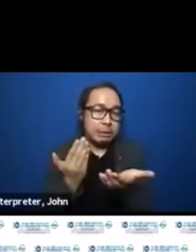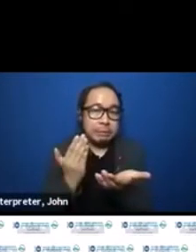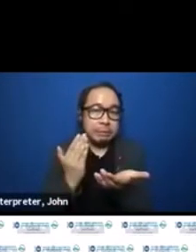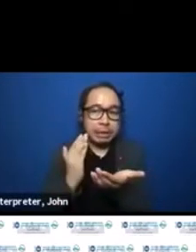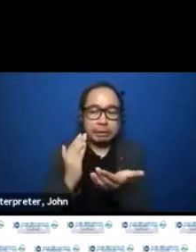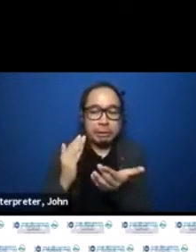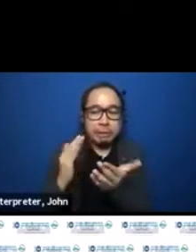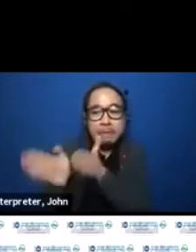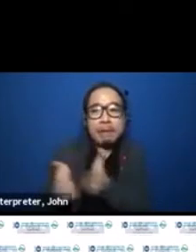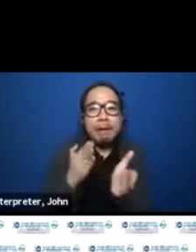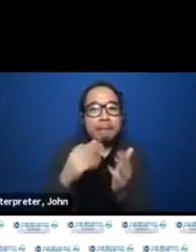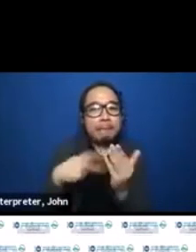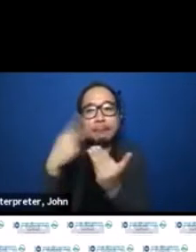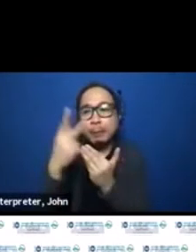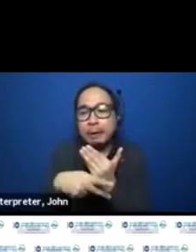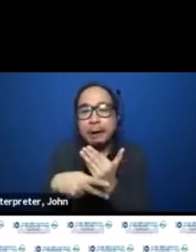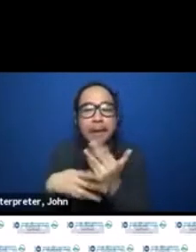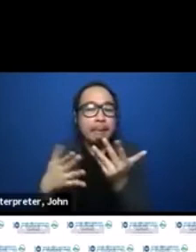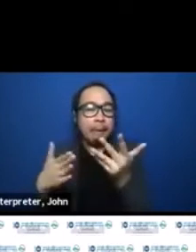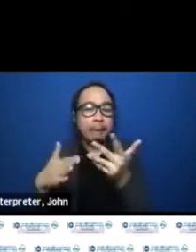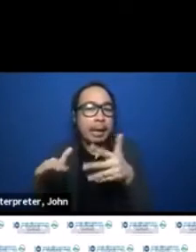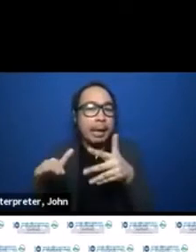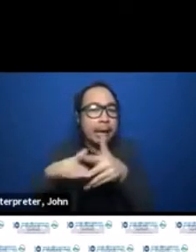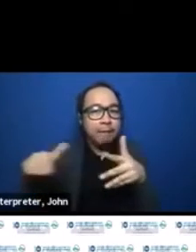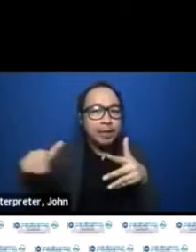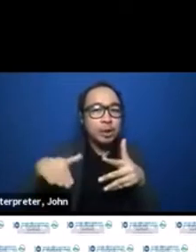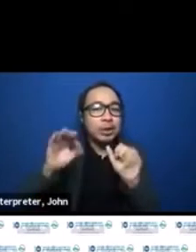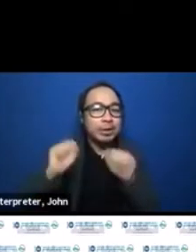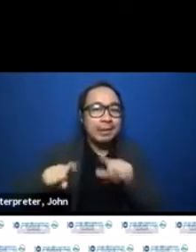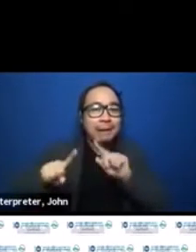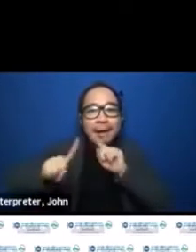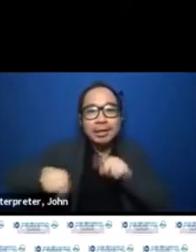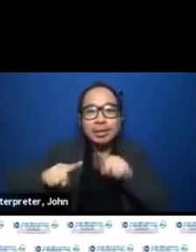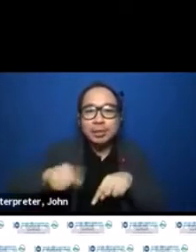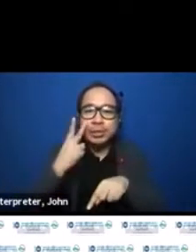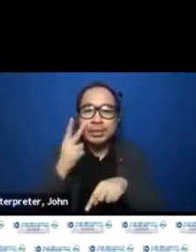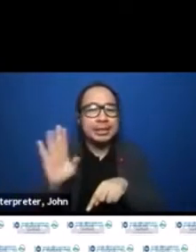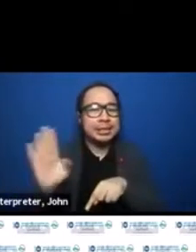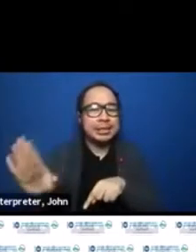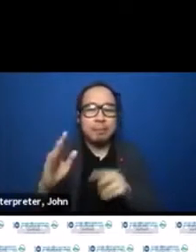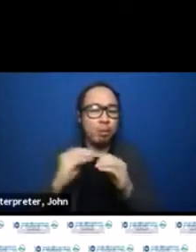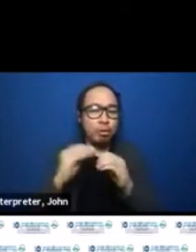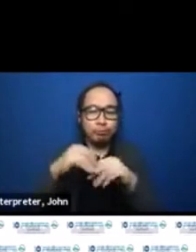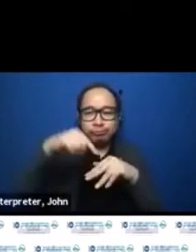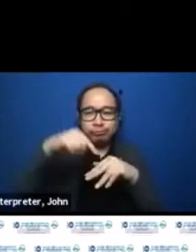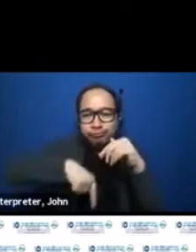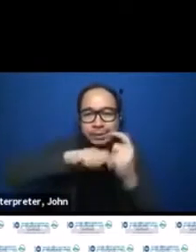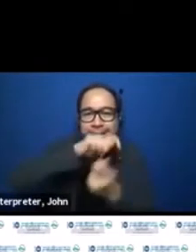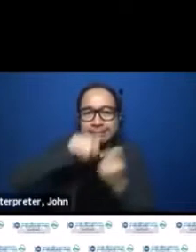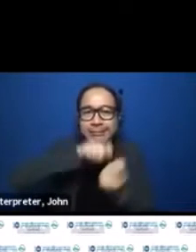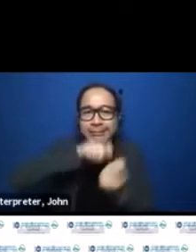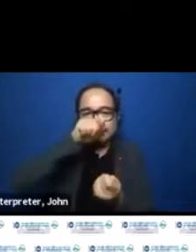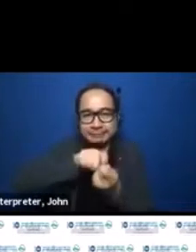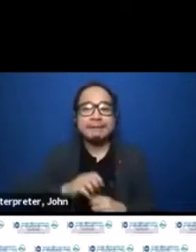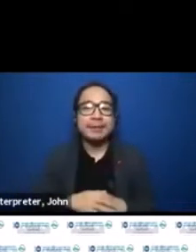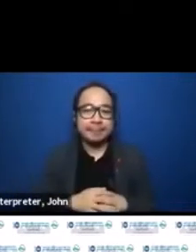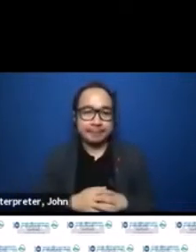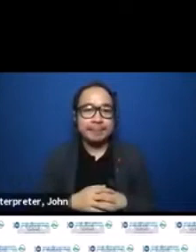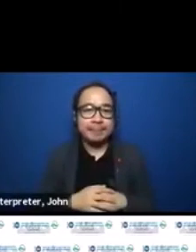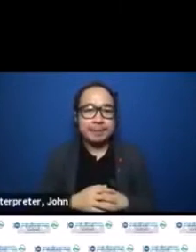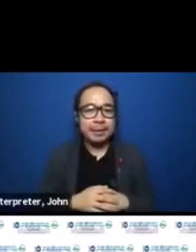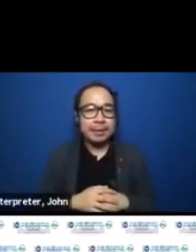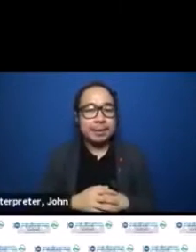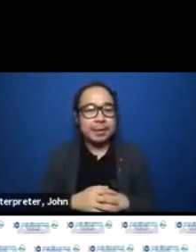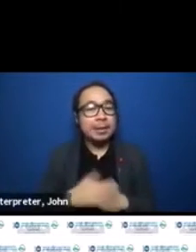and programs of prevention that would address those realities of people in much more detail. Okay, thank you very much.